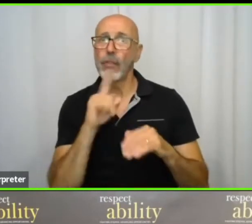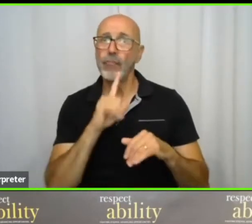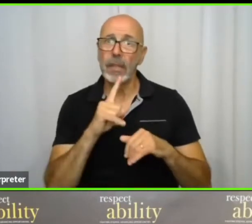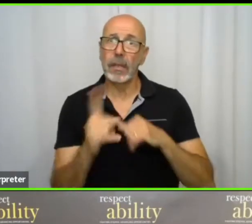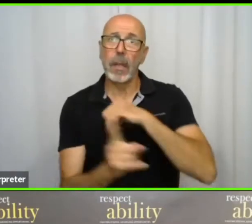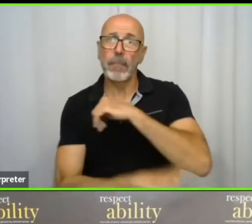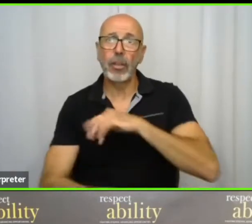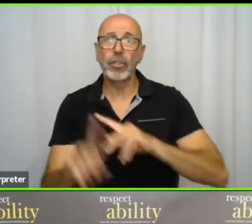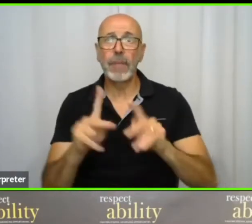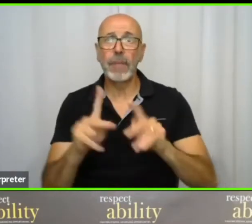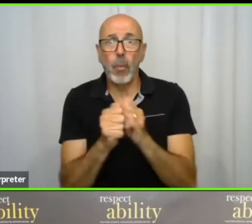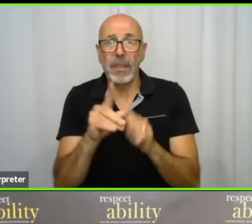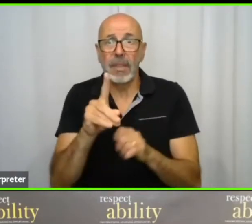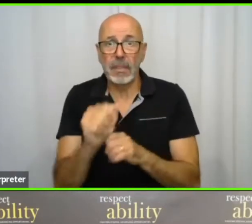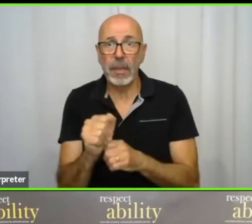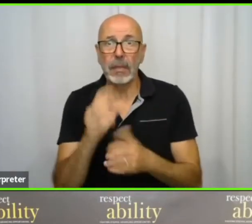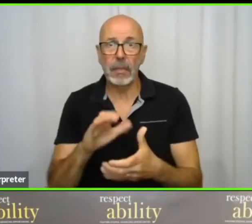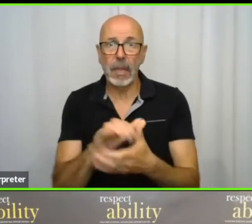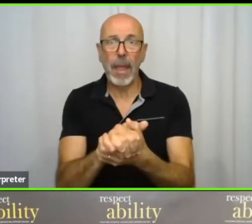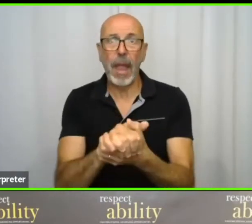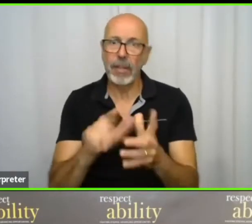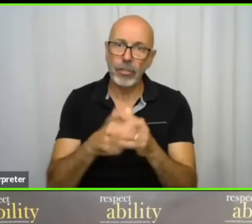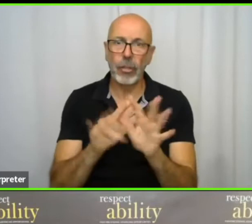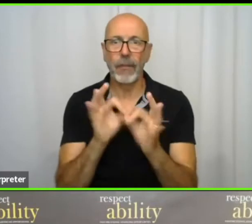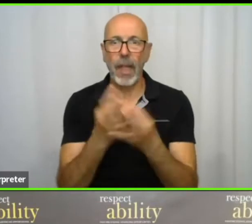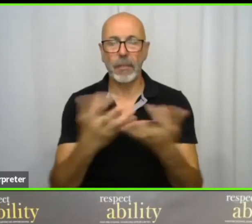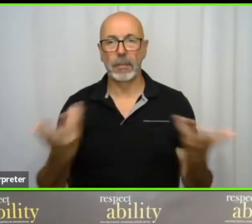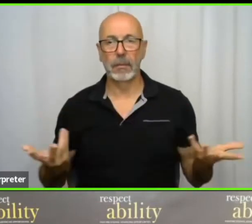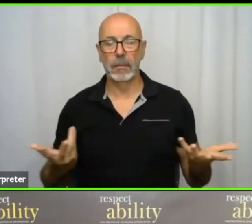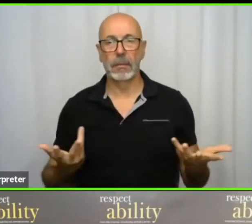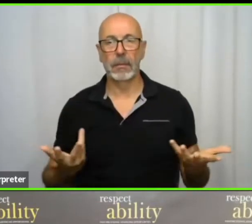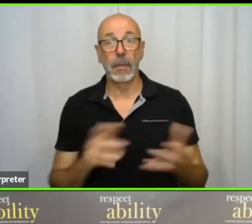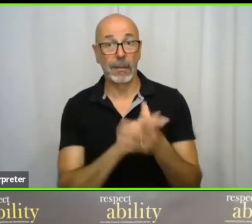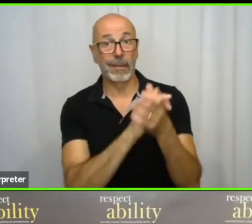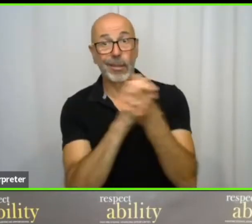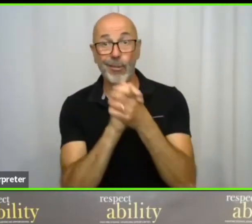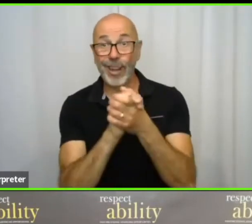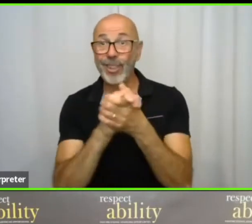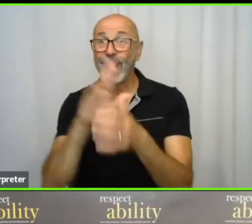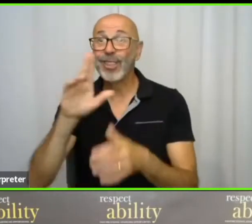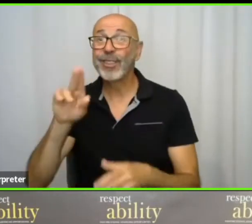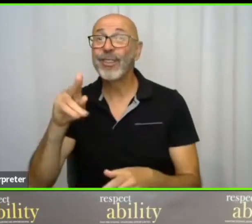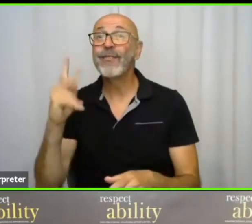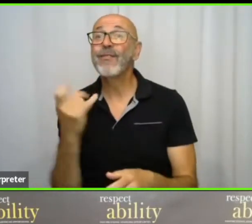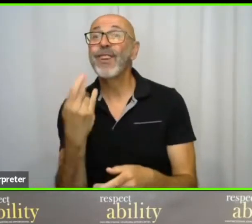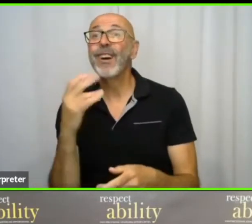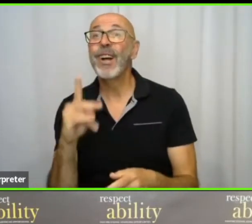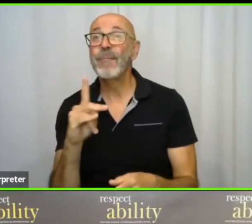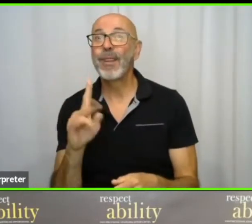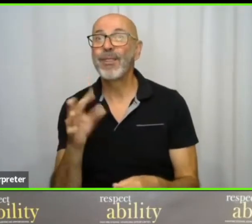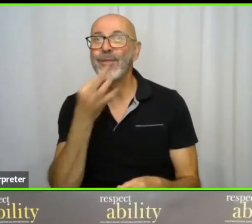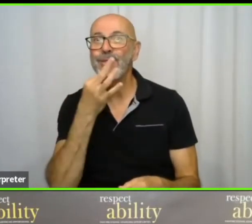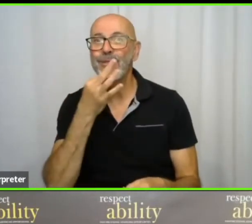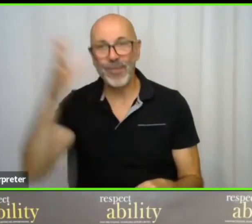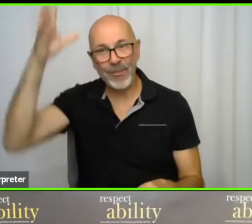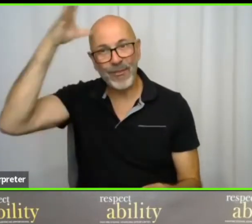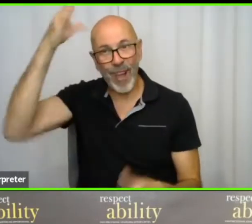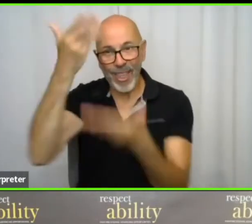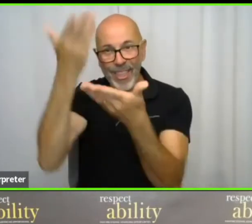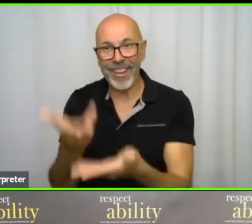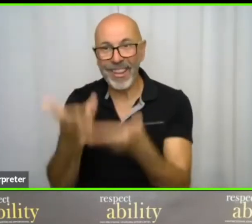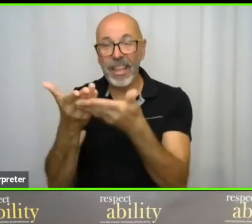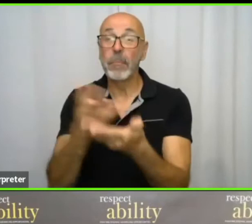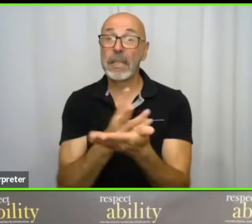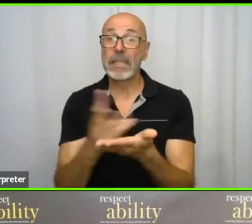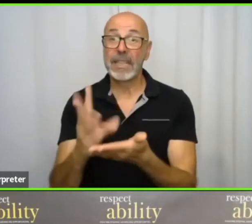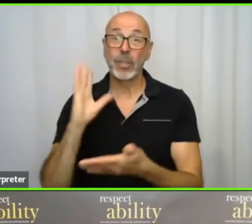with disabilities to get married and start families. And congratulations, Philip, on upcoming fatherhood as well. But 6 weeks ago,